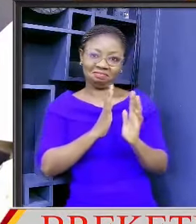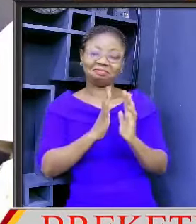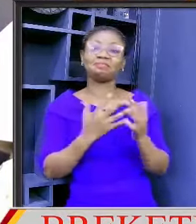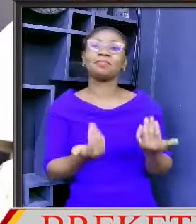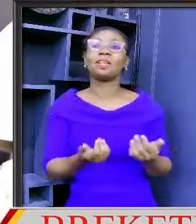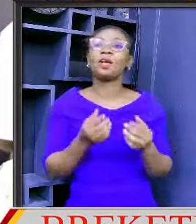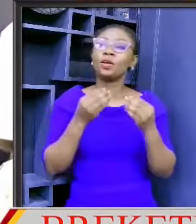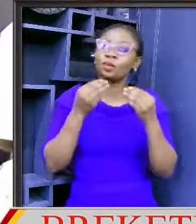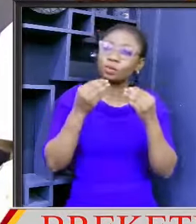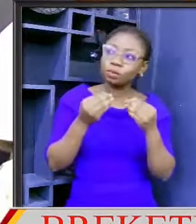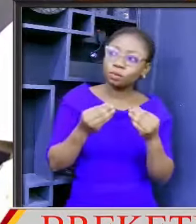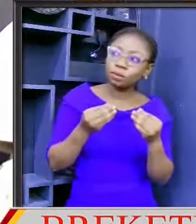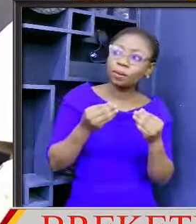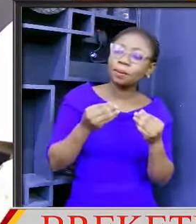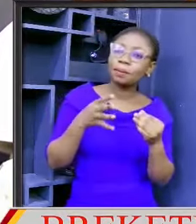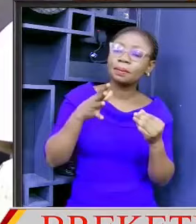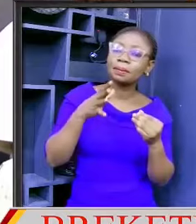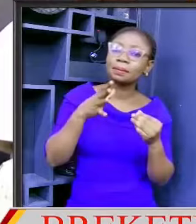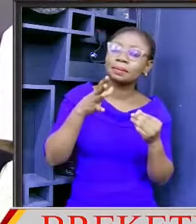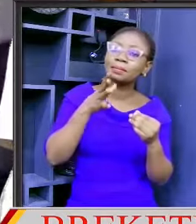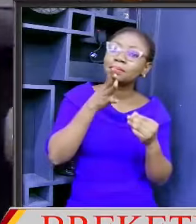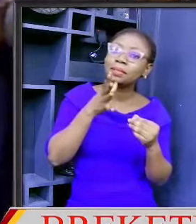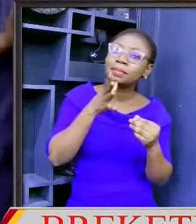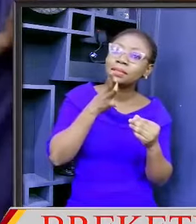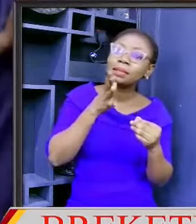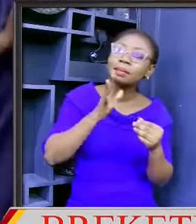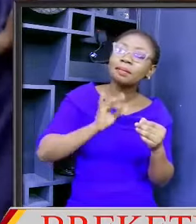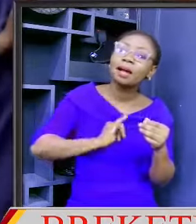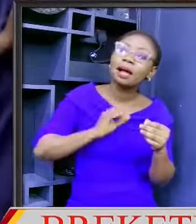Yeah. So, madam.